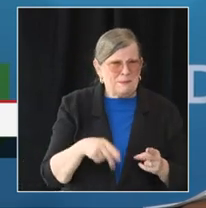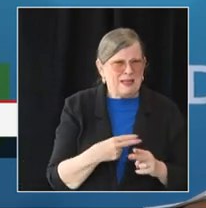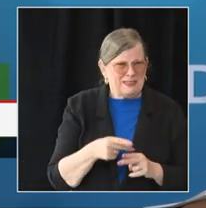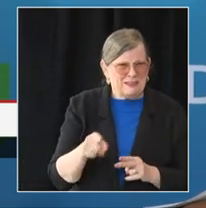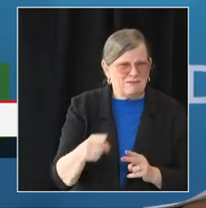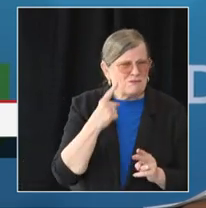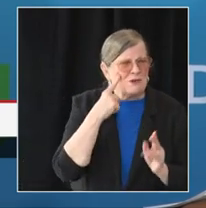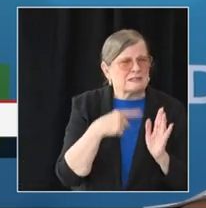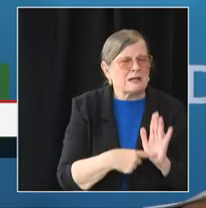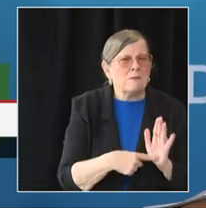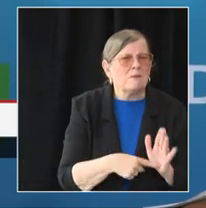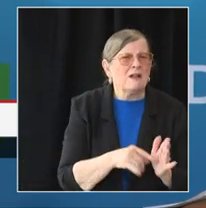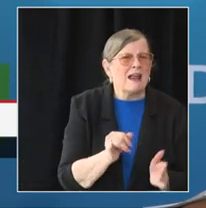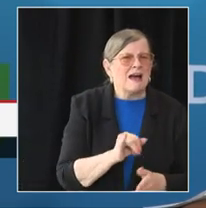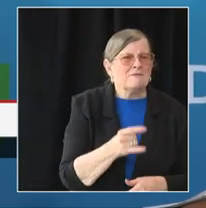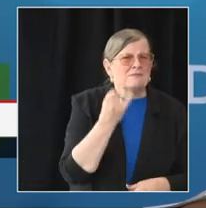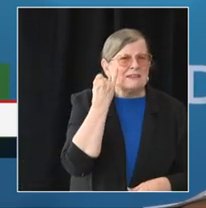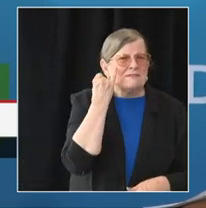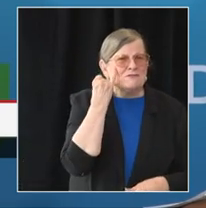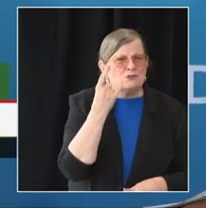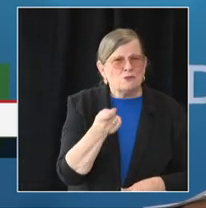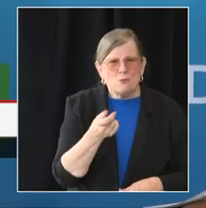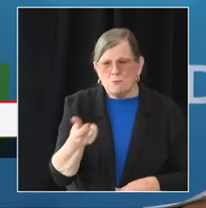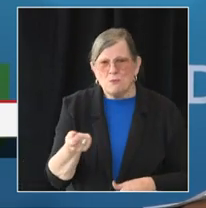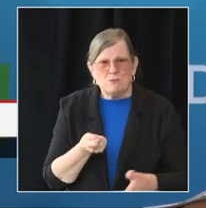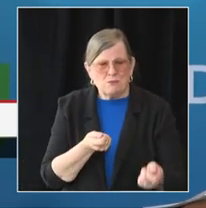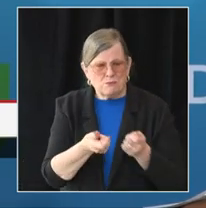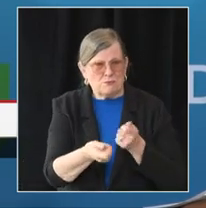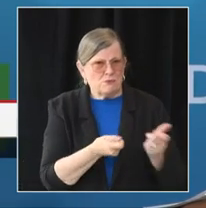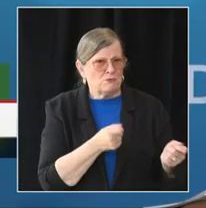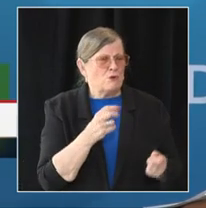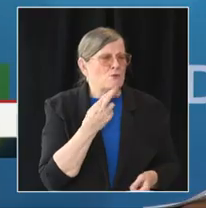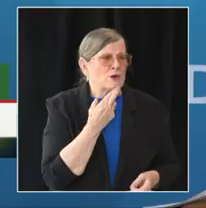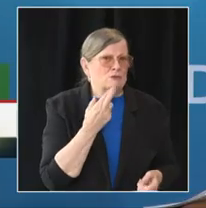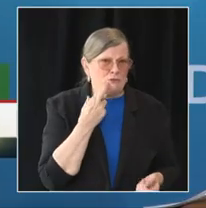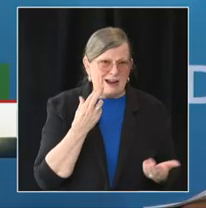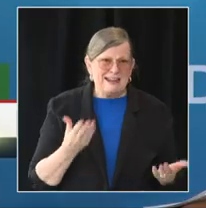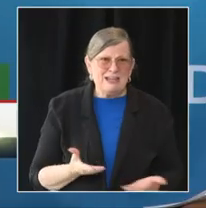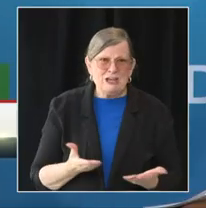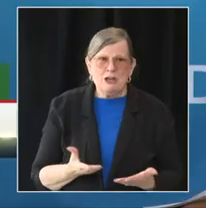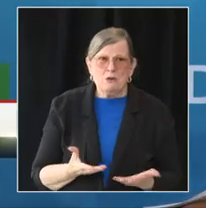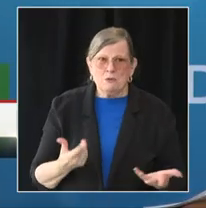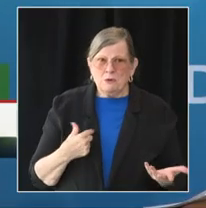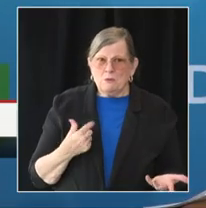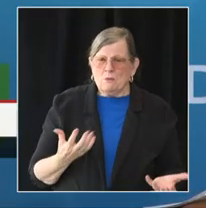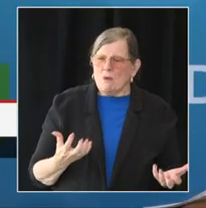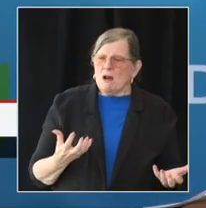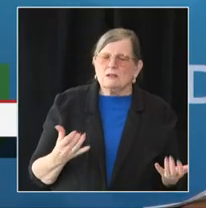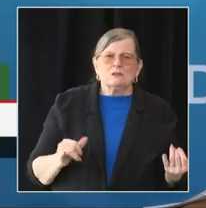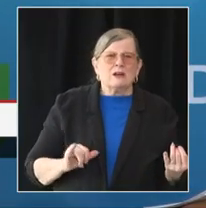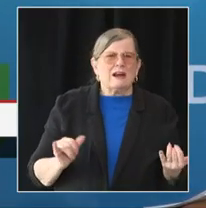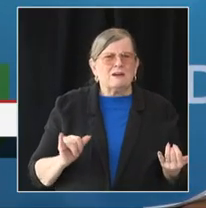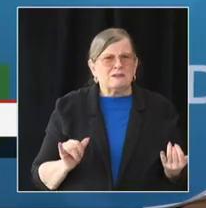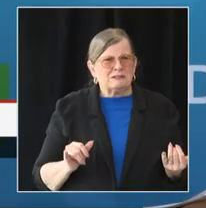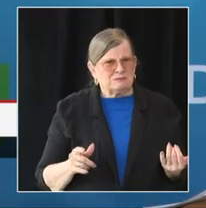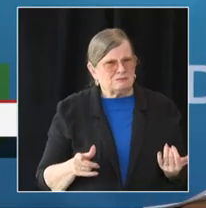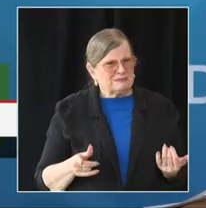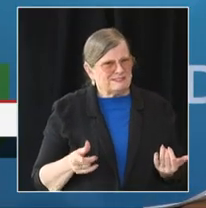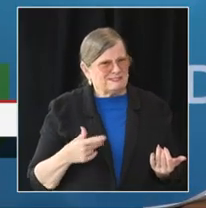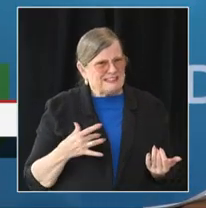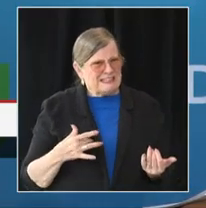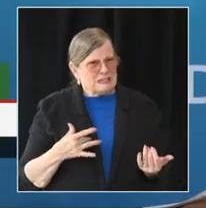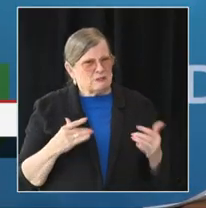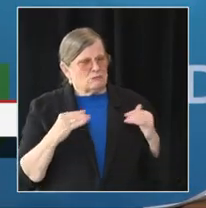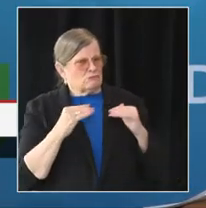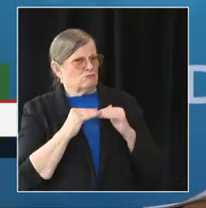we want you to be able to say that you're on a level playing field with your properties in Maryland and